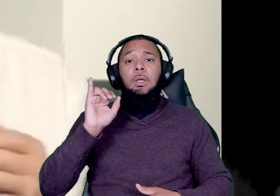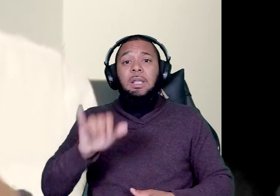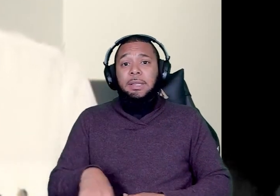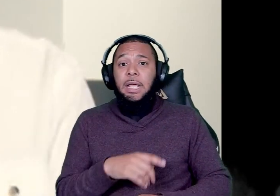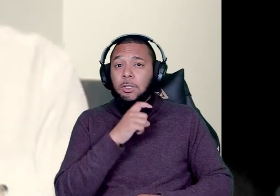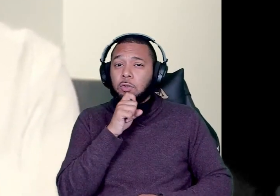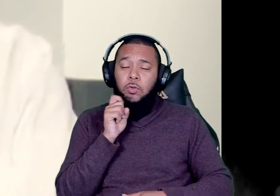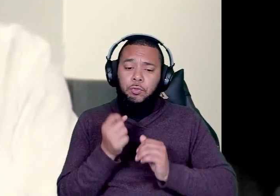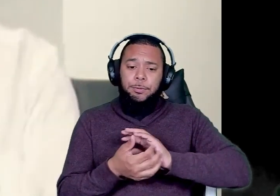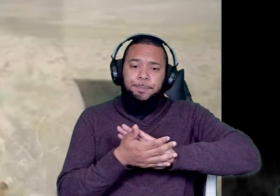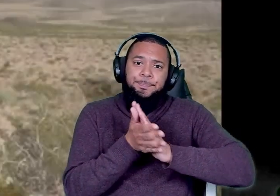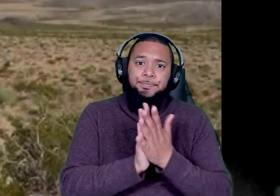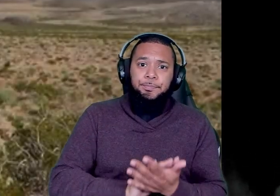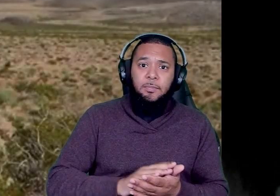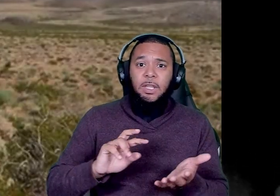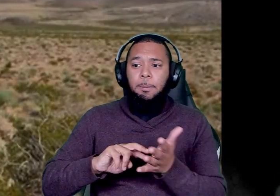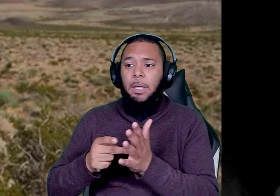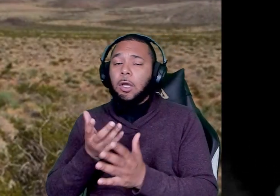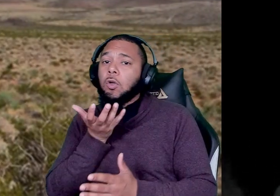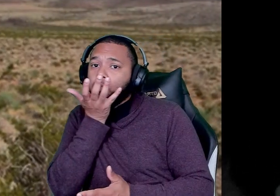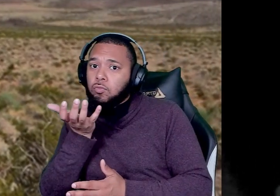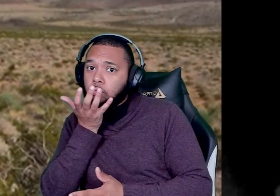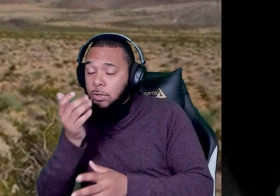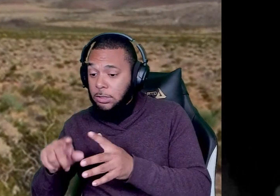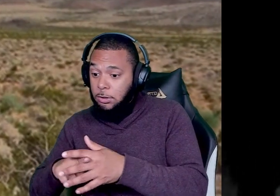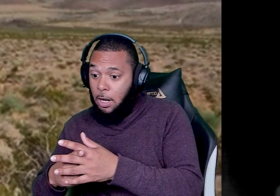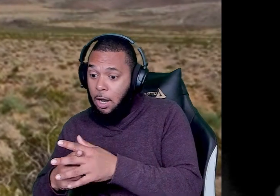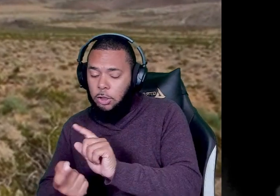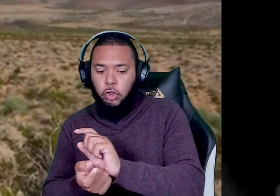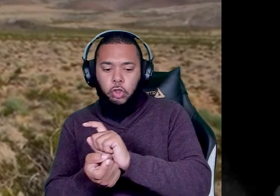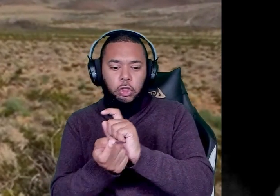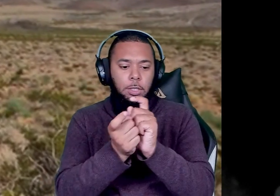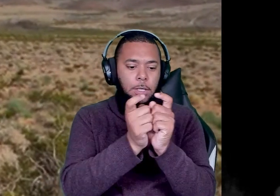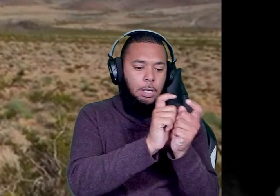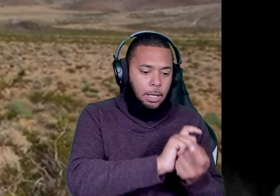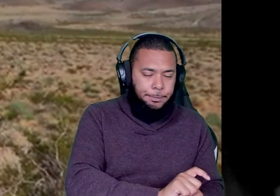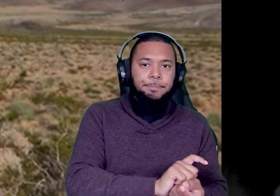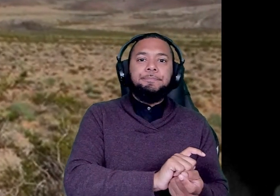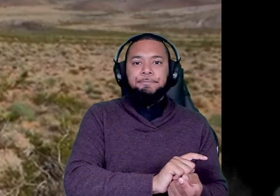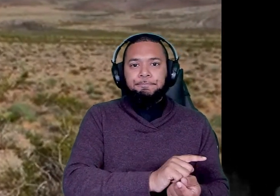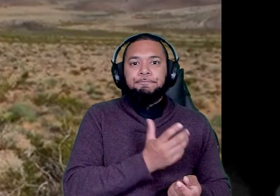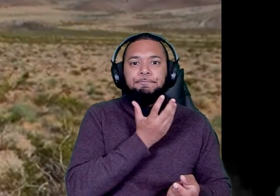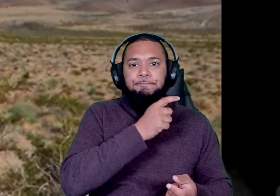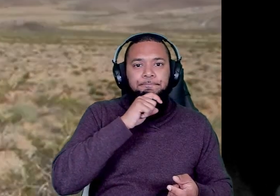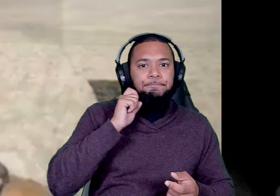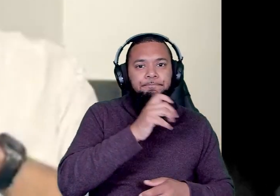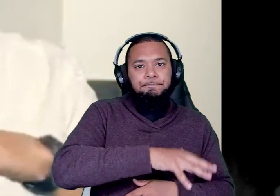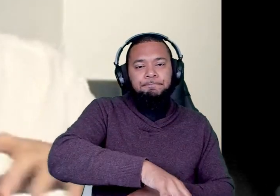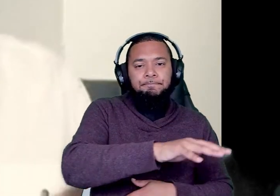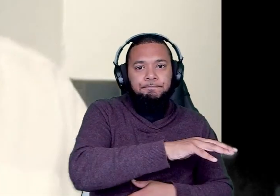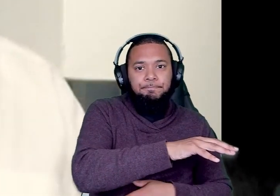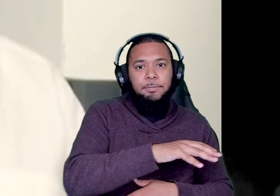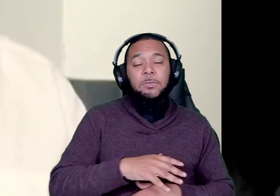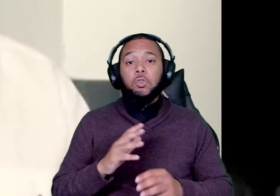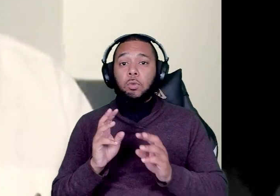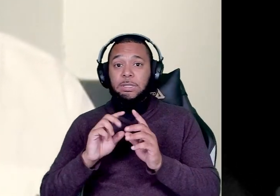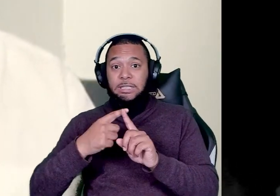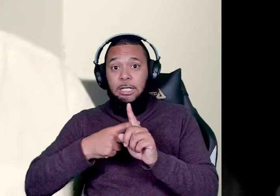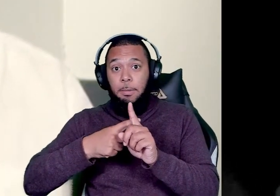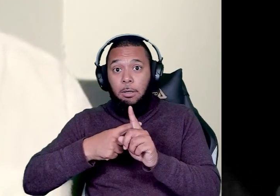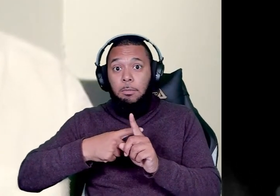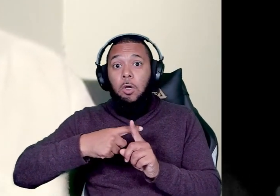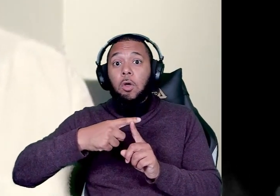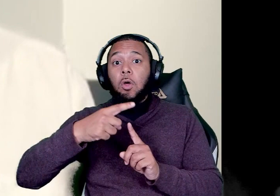is a grassland becoming more like a desert. So as climate gets warmer, grasslands have a tendency to move more towards a